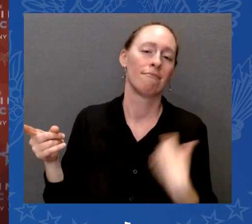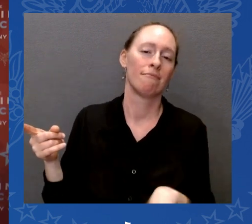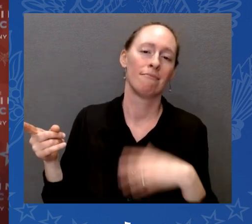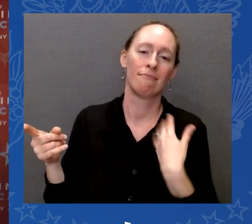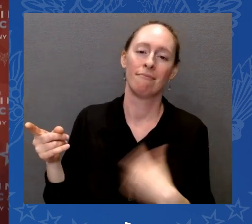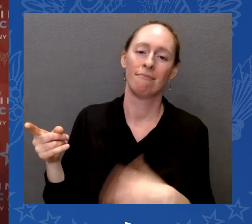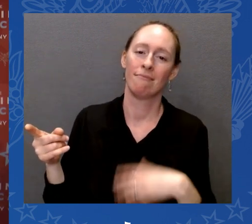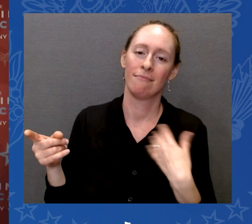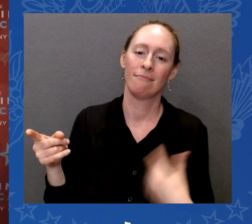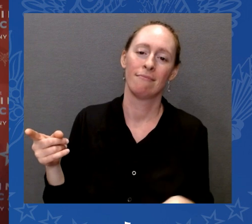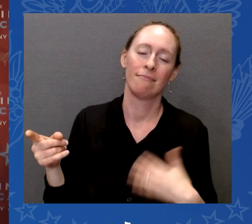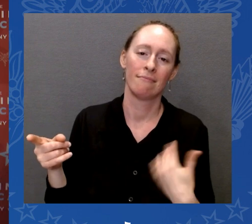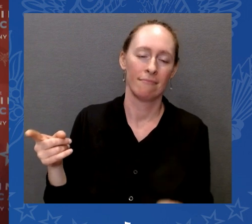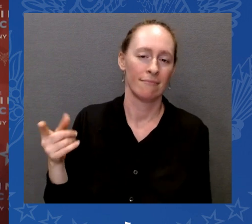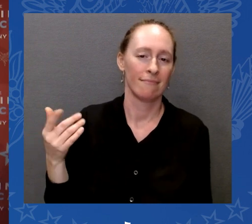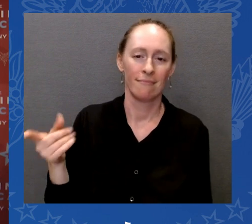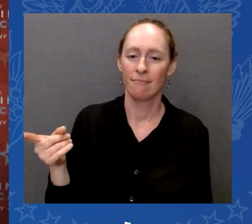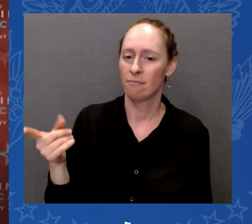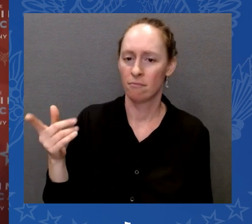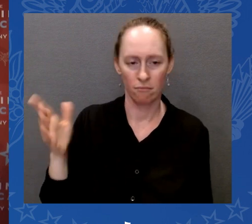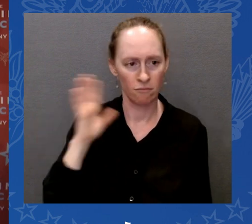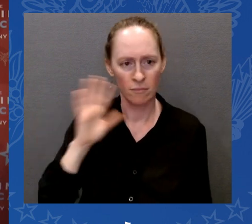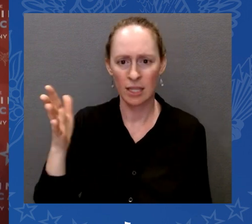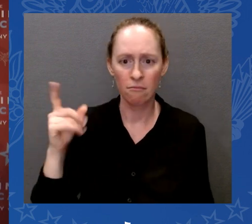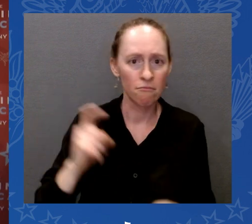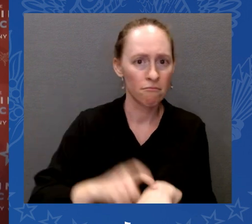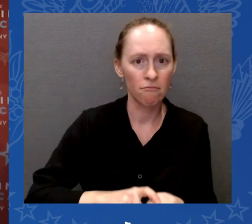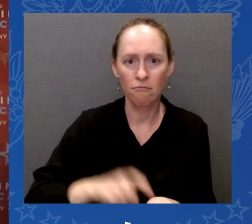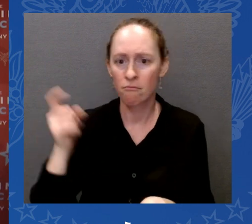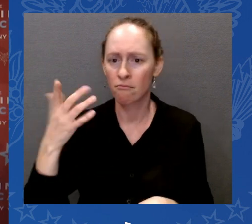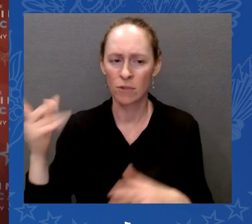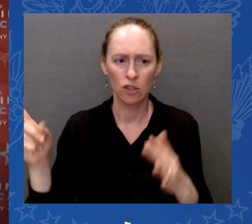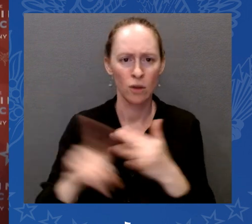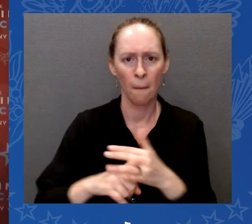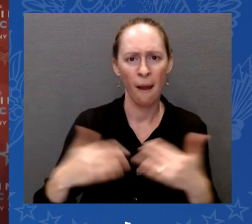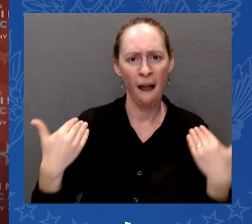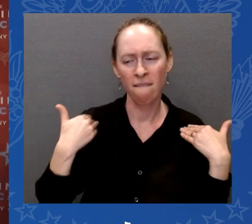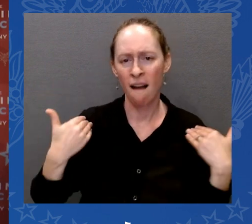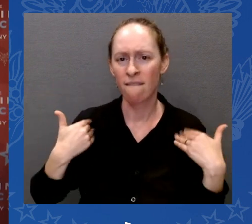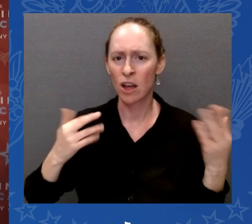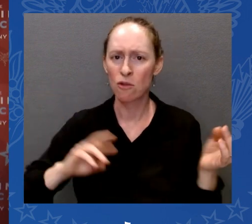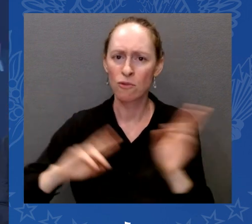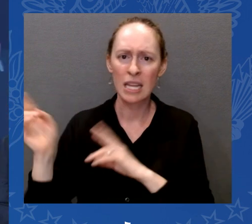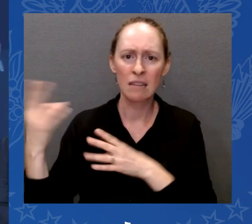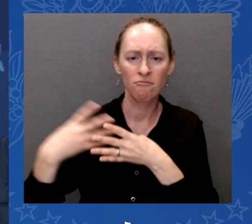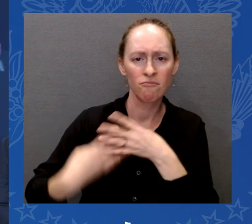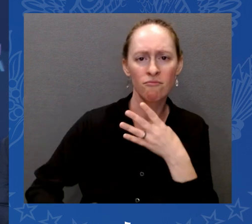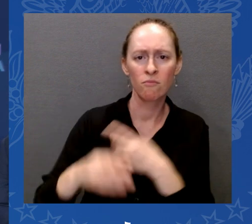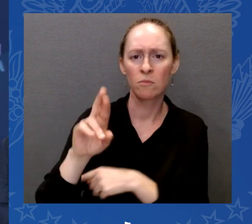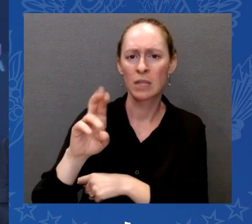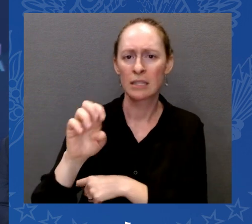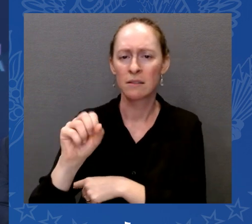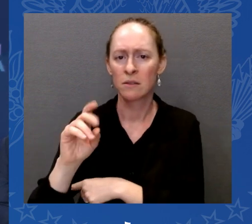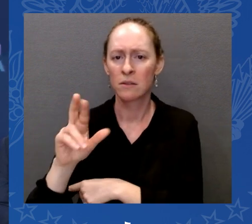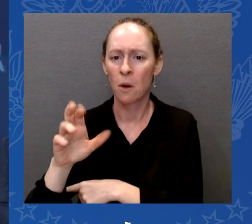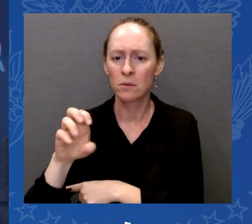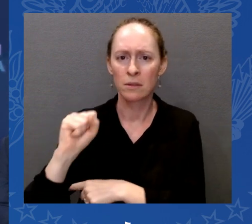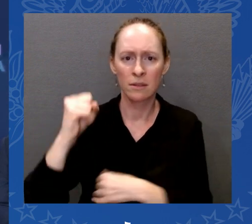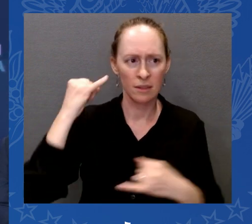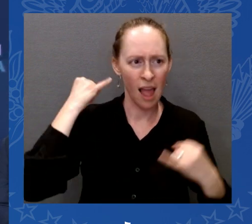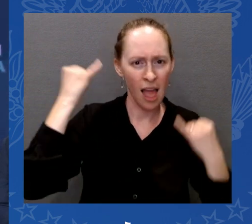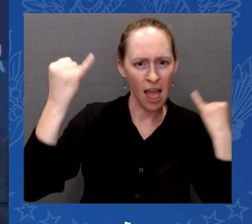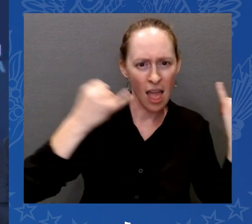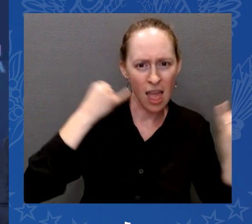table with resources, to come to the table with promises of the best workforce in the country, who can come to